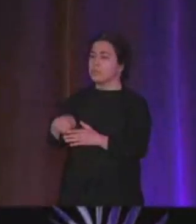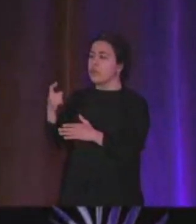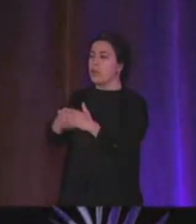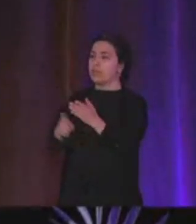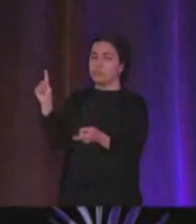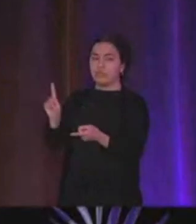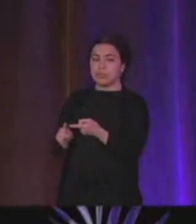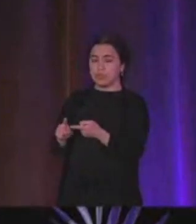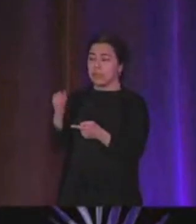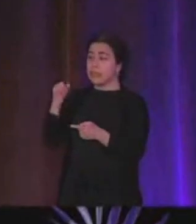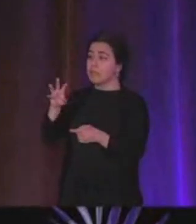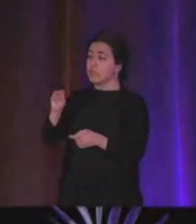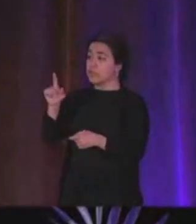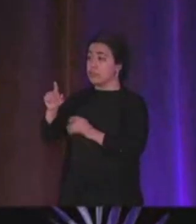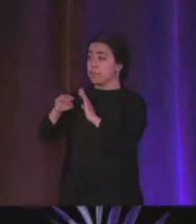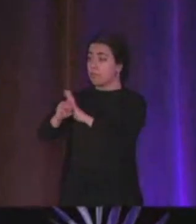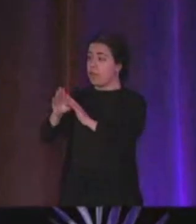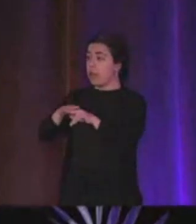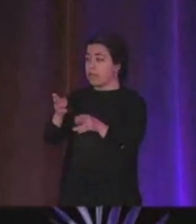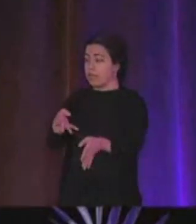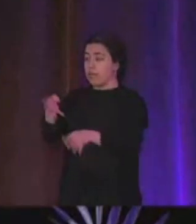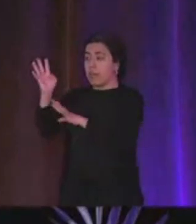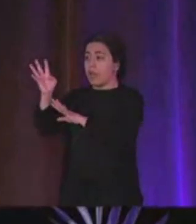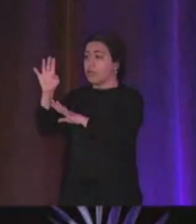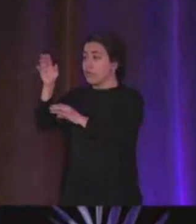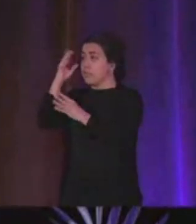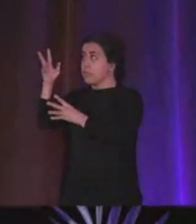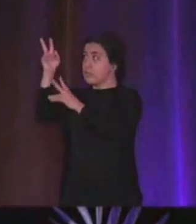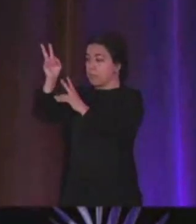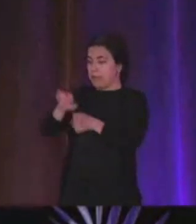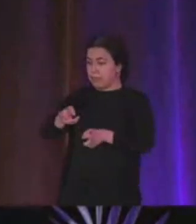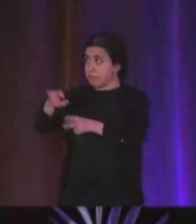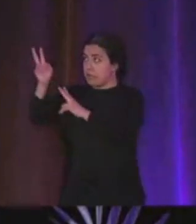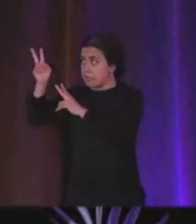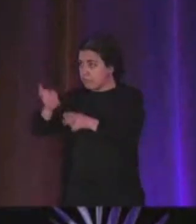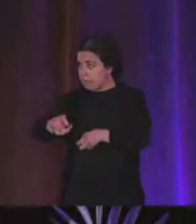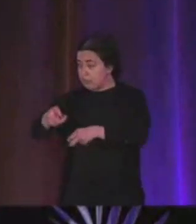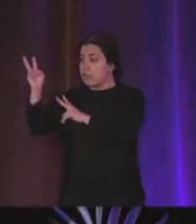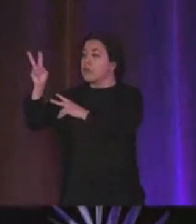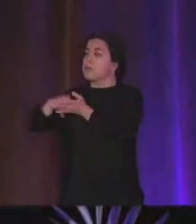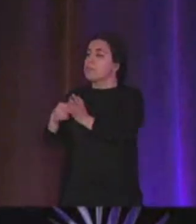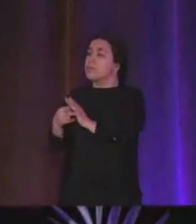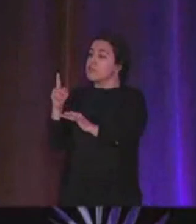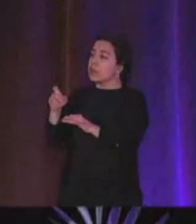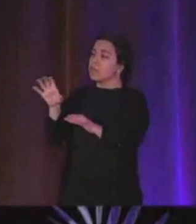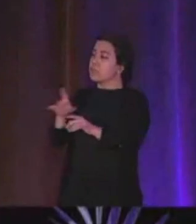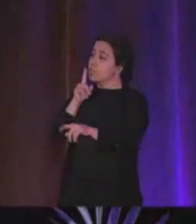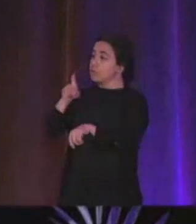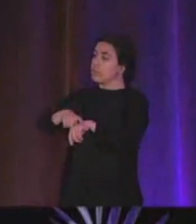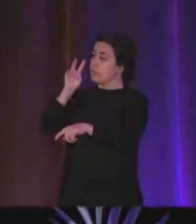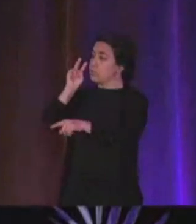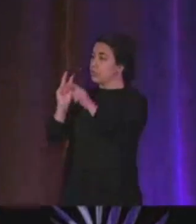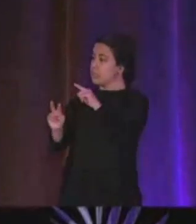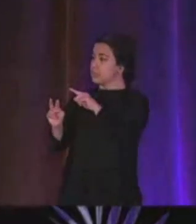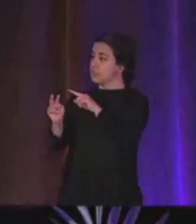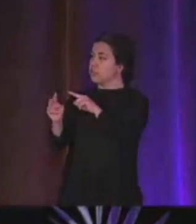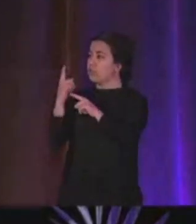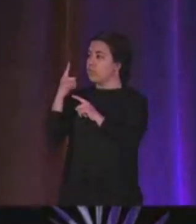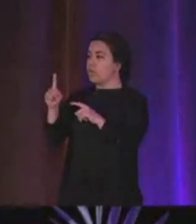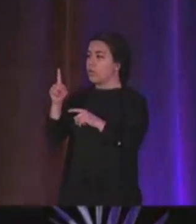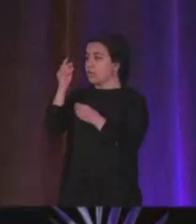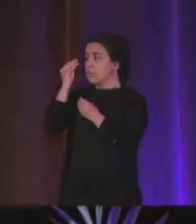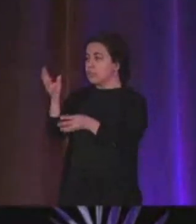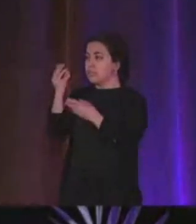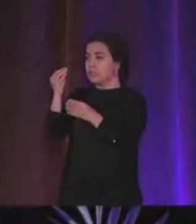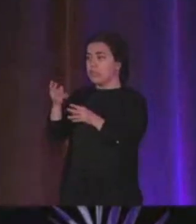cloud, you need to get the data back and forth from the cloud, which implies you have to do some real-time prediction, and also for the data-driven decisions, you